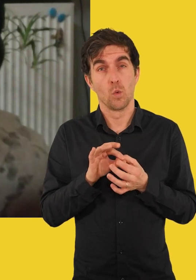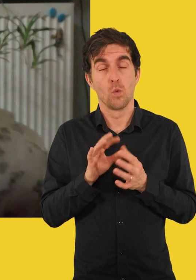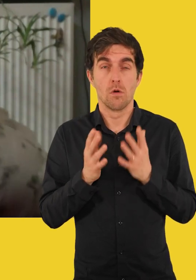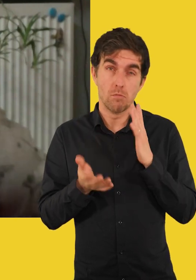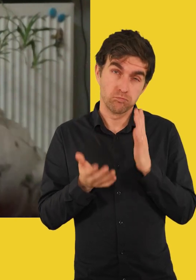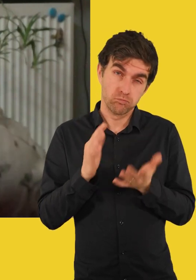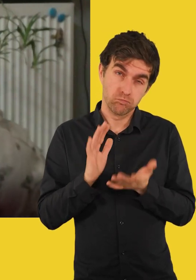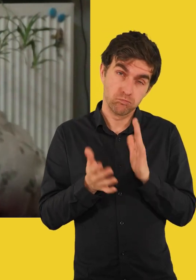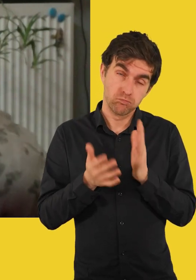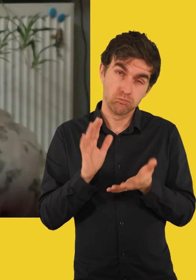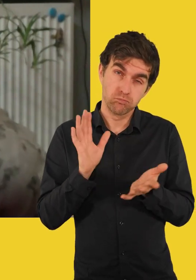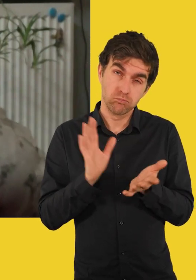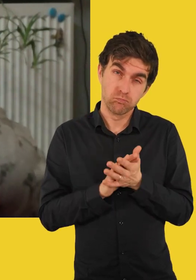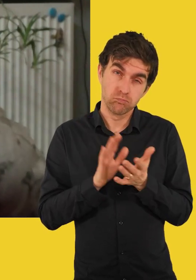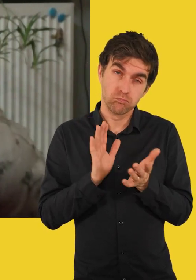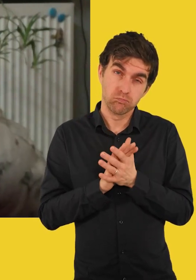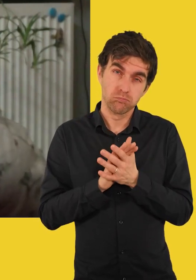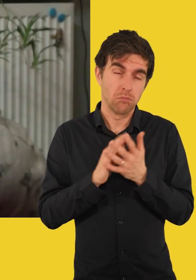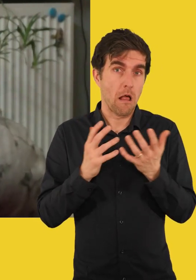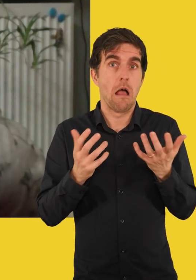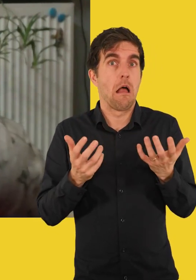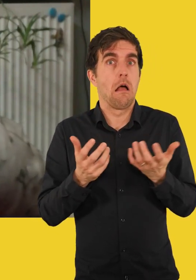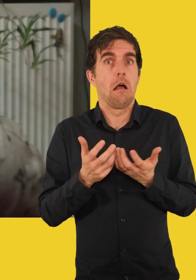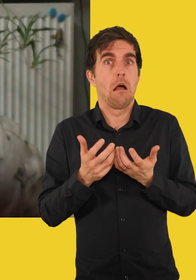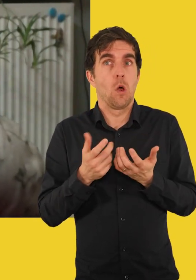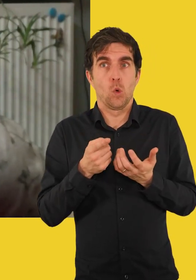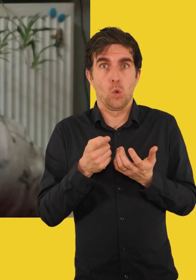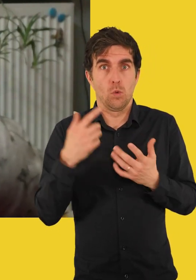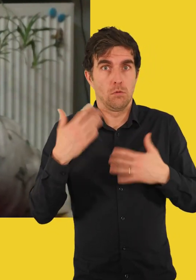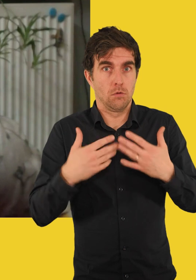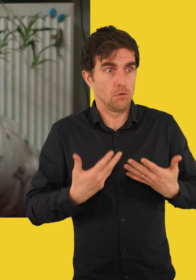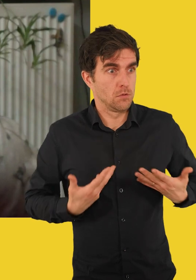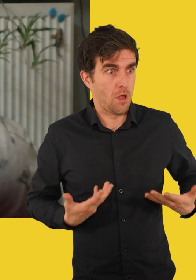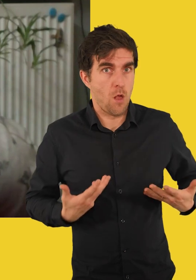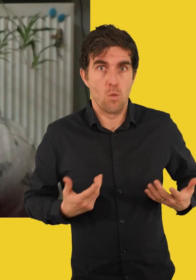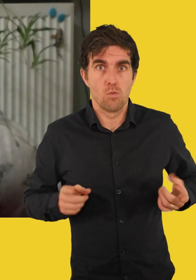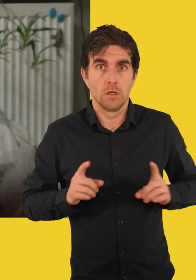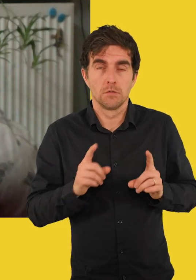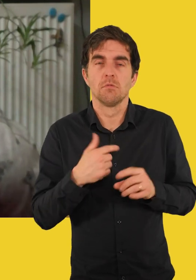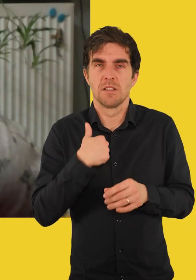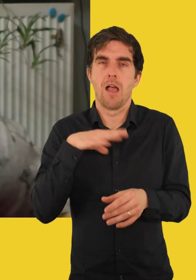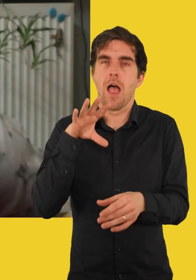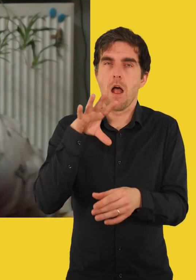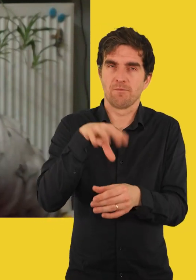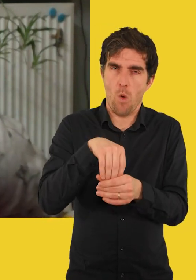the first bit of the question is around like, how did you get where you are? And I